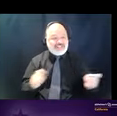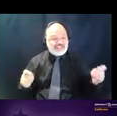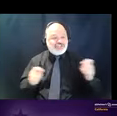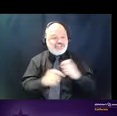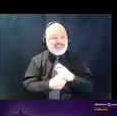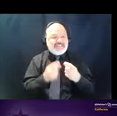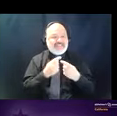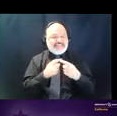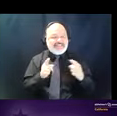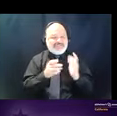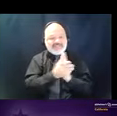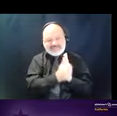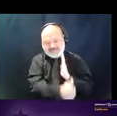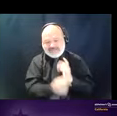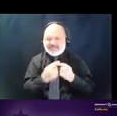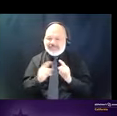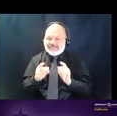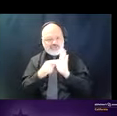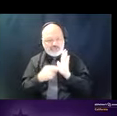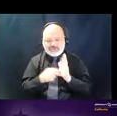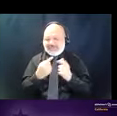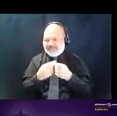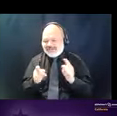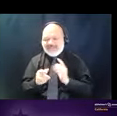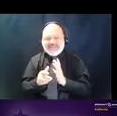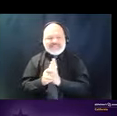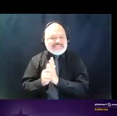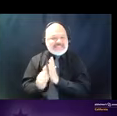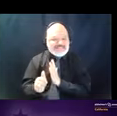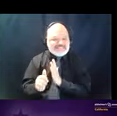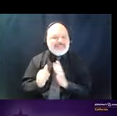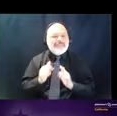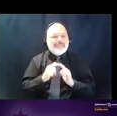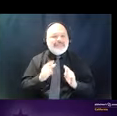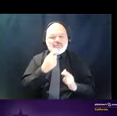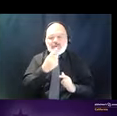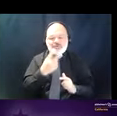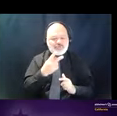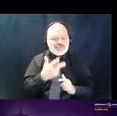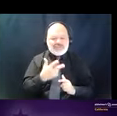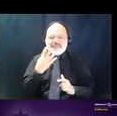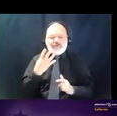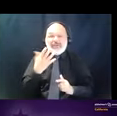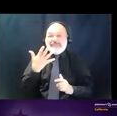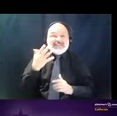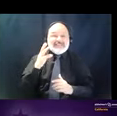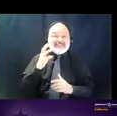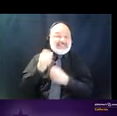different competencies, different roles, different skills, but it's really a long-term coaching, 1, 2, 3, 4, 5 years